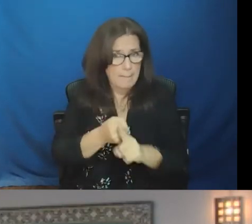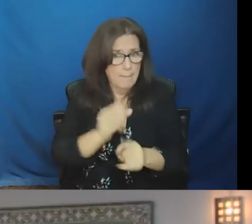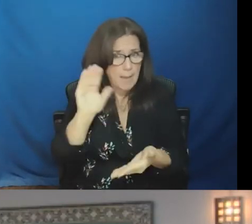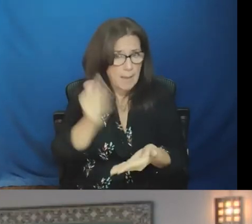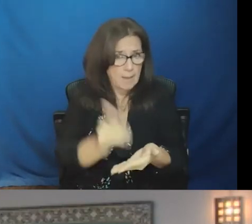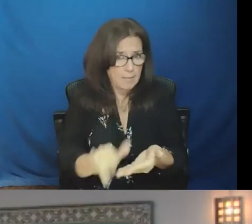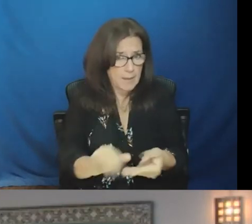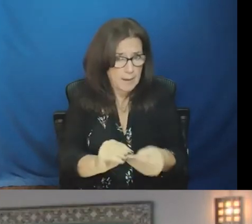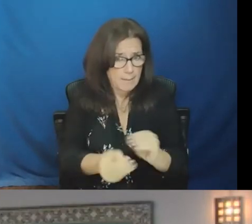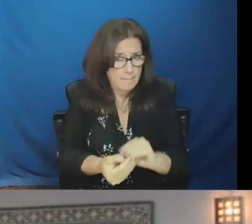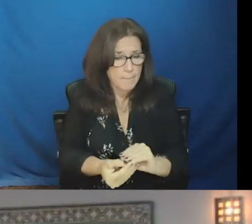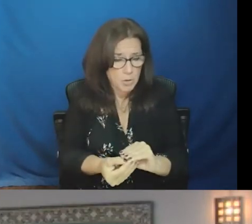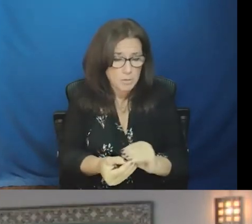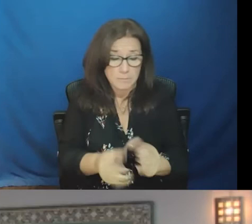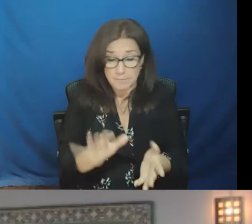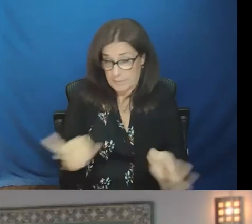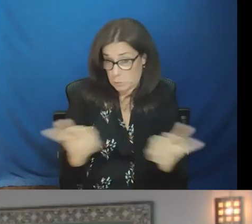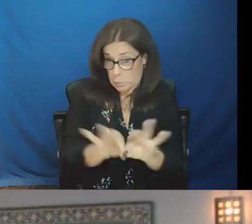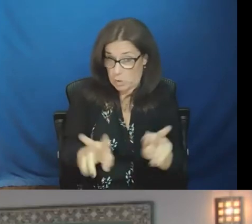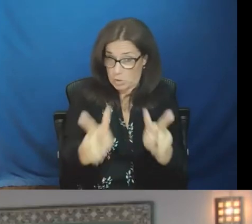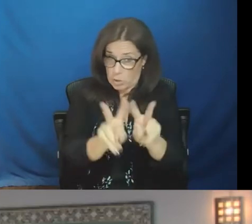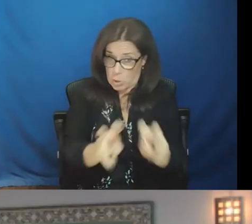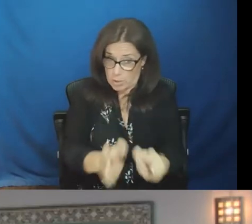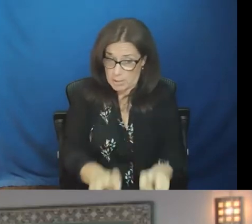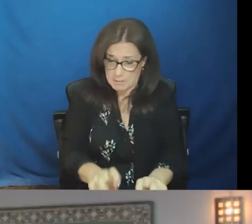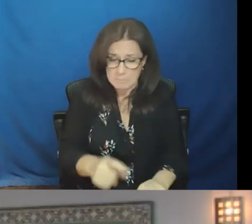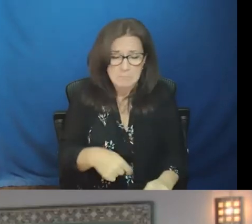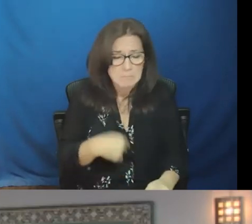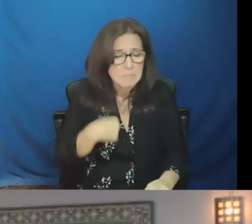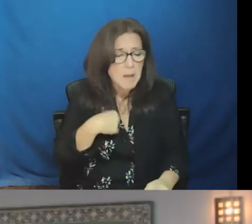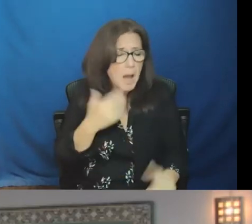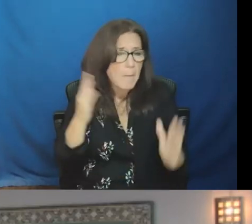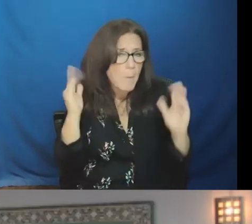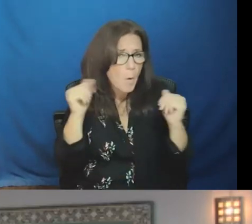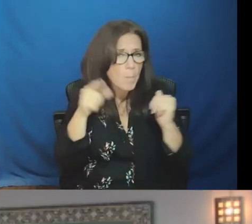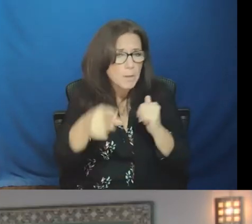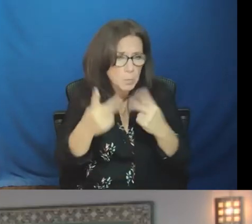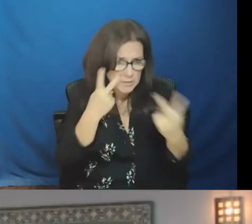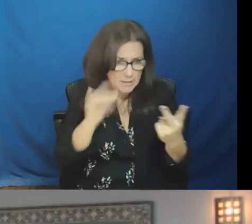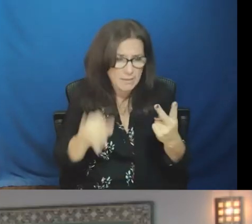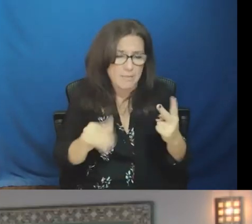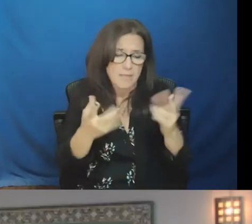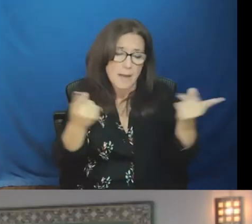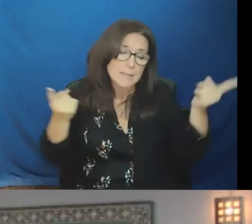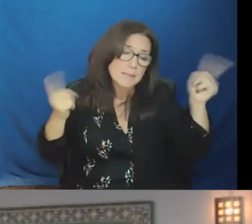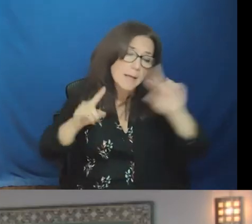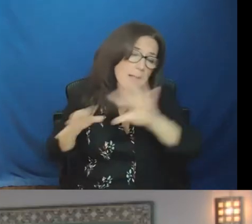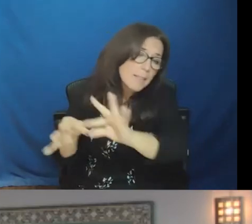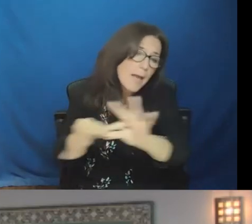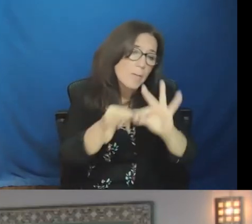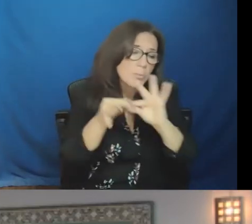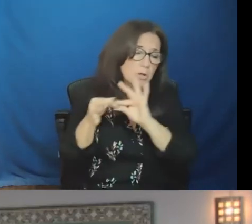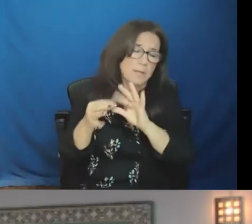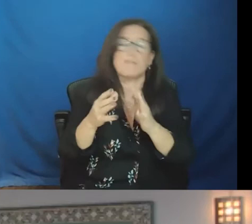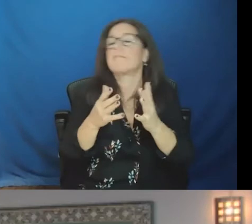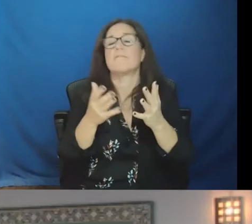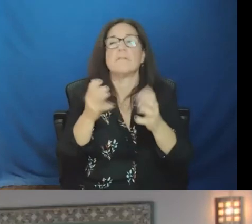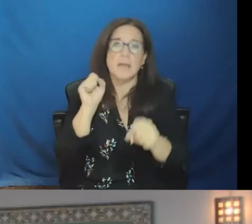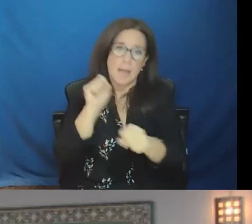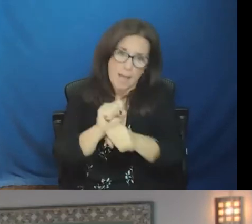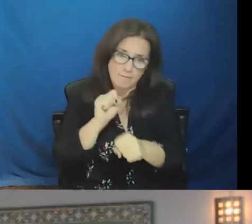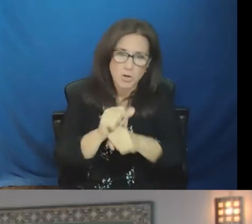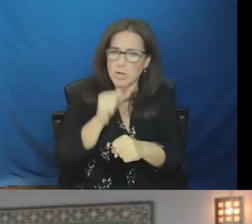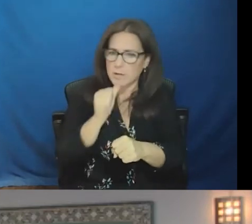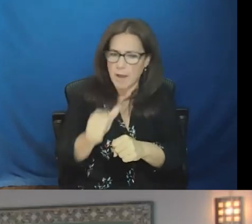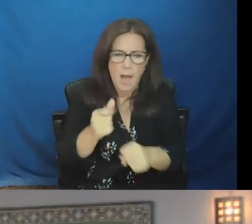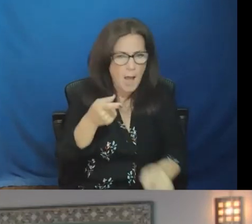And I really hope you see it as a collaborative effort and not a criticism, but more